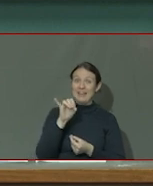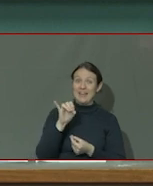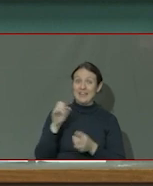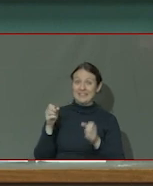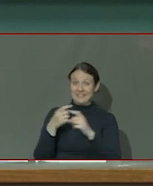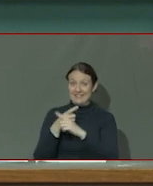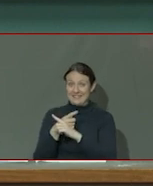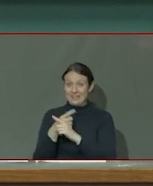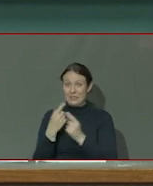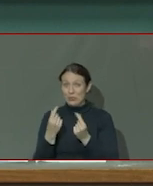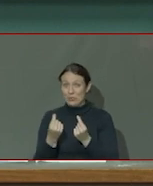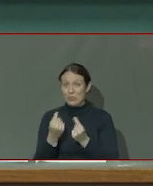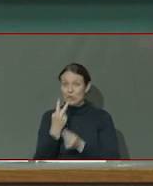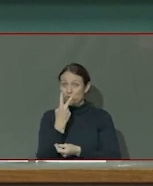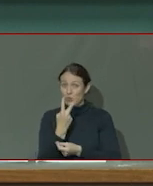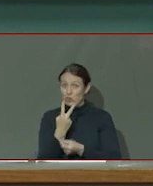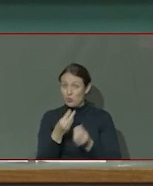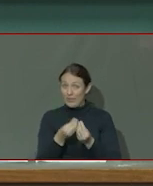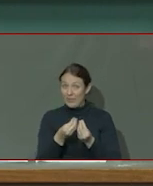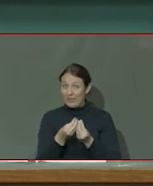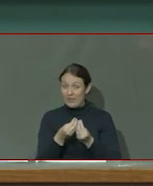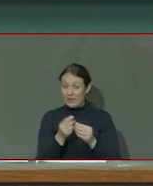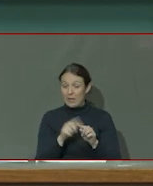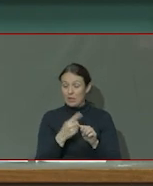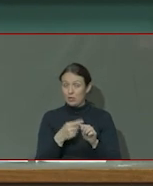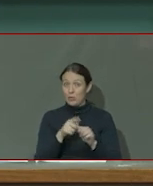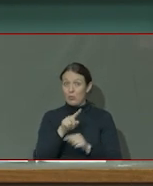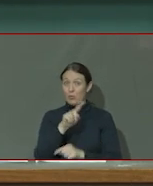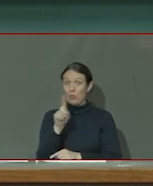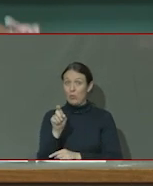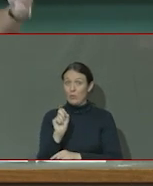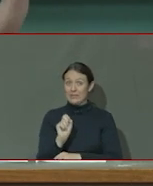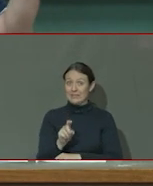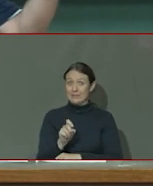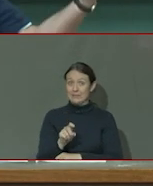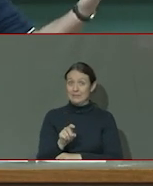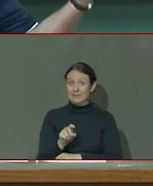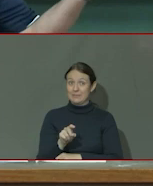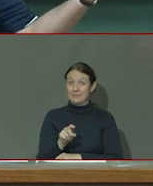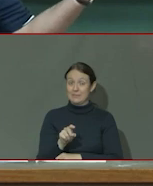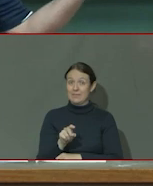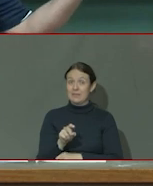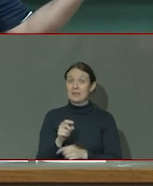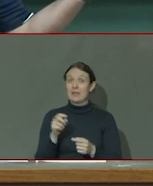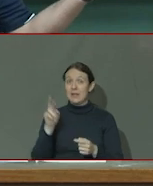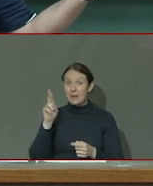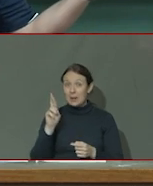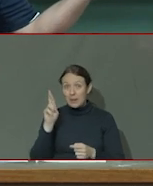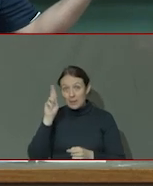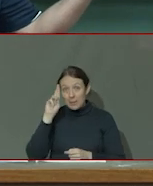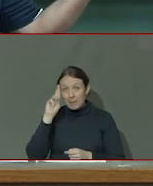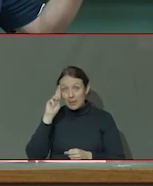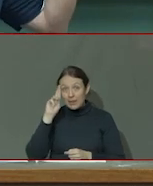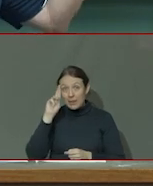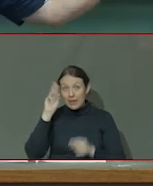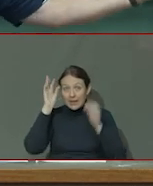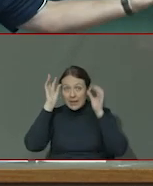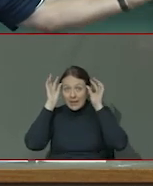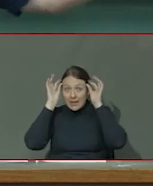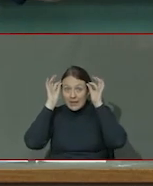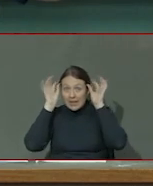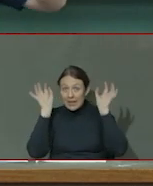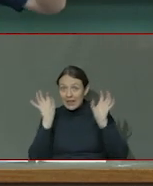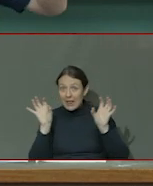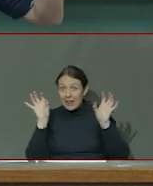same time, like this question here, quickly look at the question again. We're looking at what and what? Hair